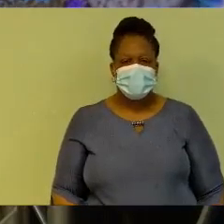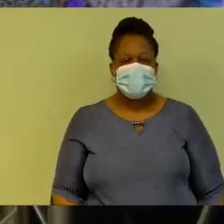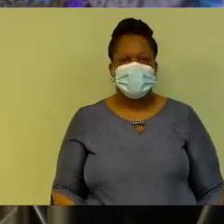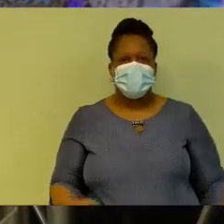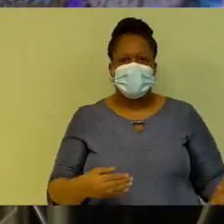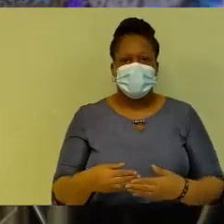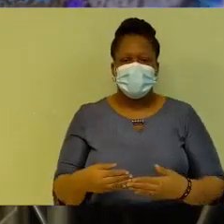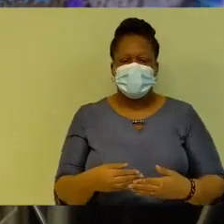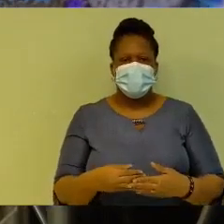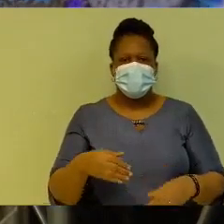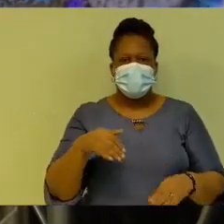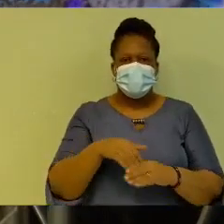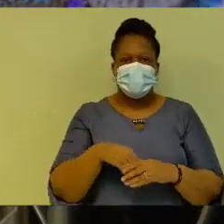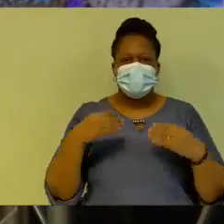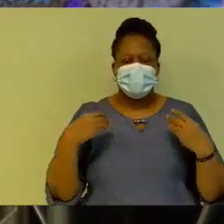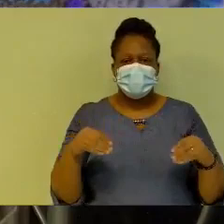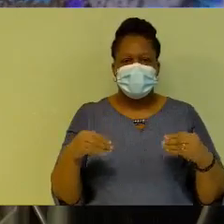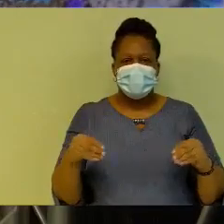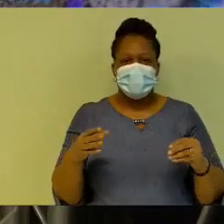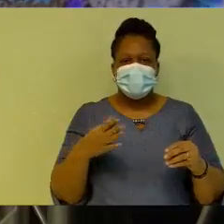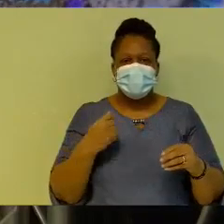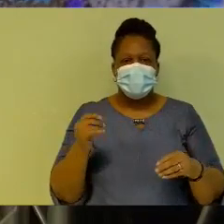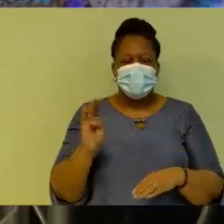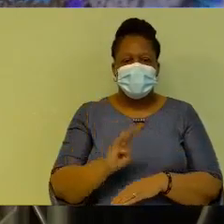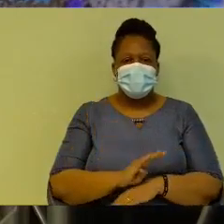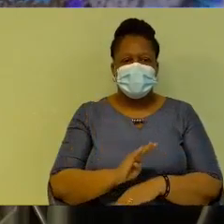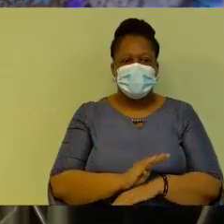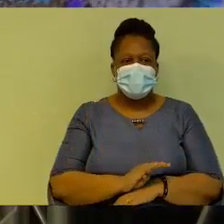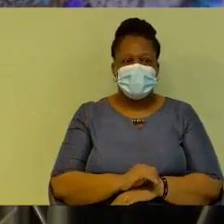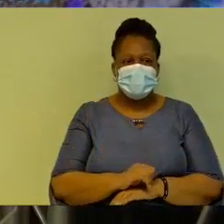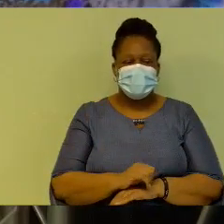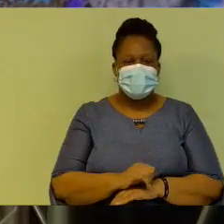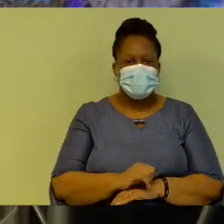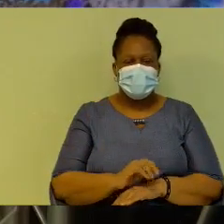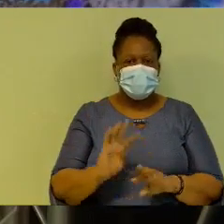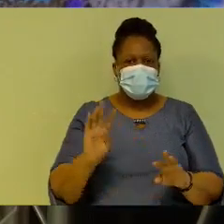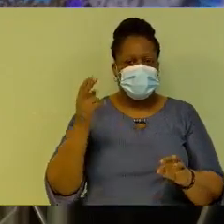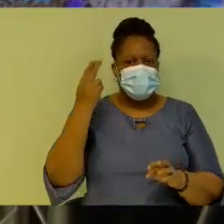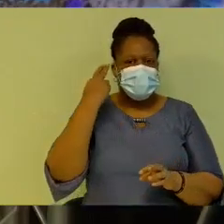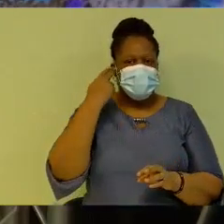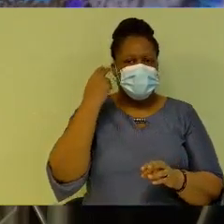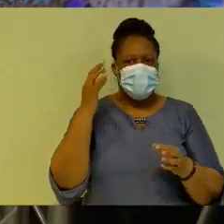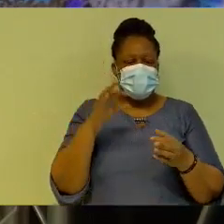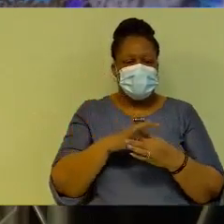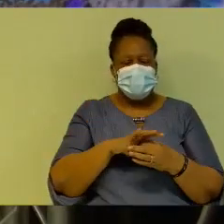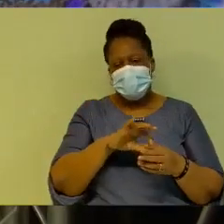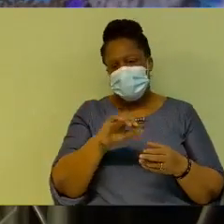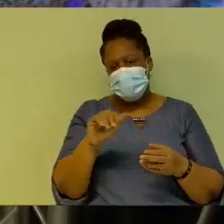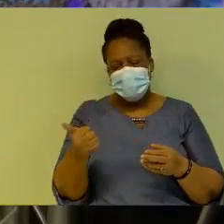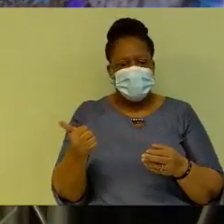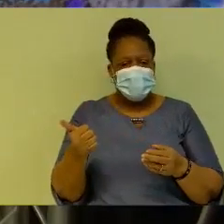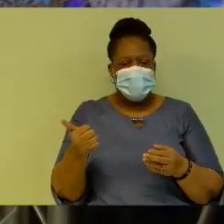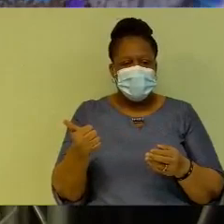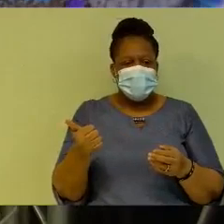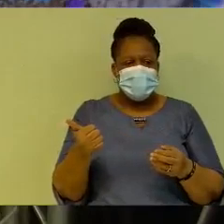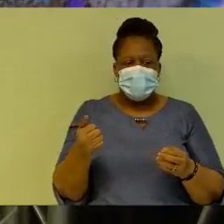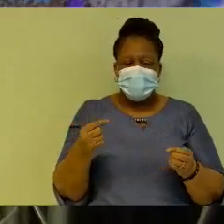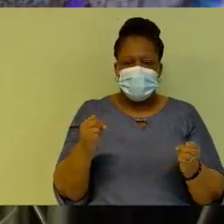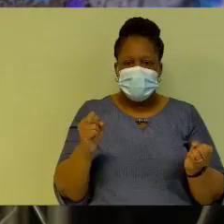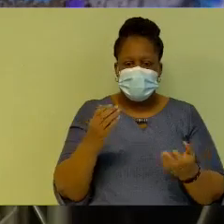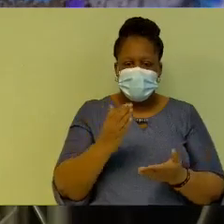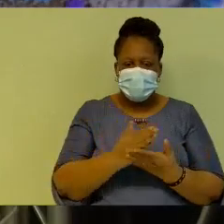places, we have not heard of any policy. The regulations does not speak to any